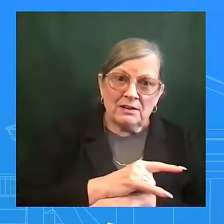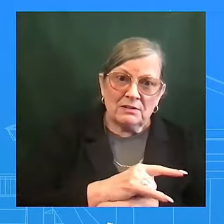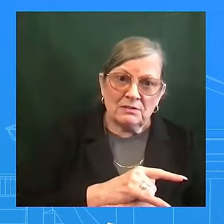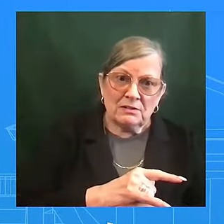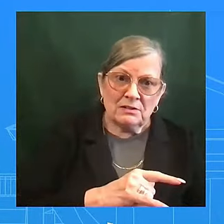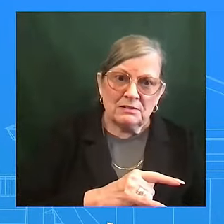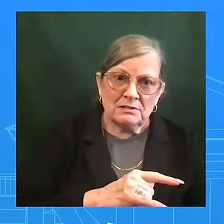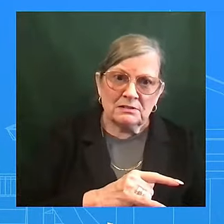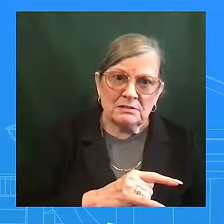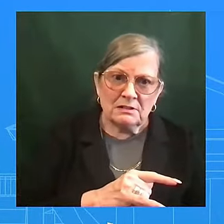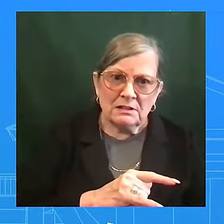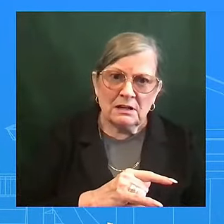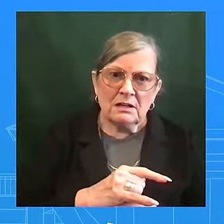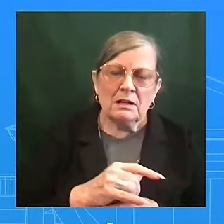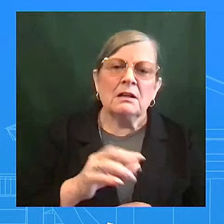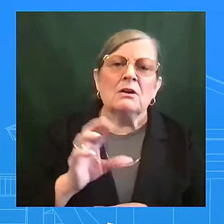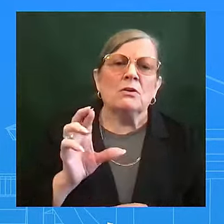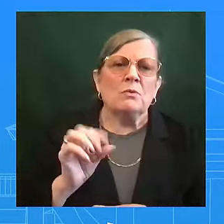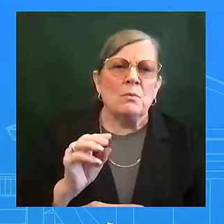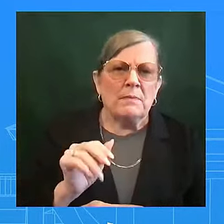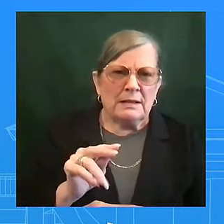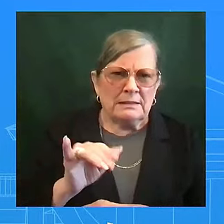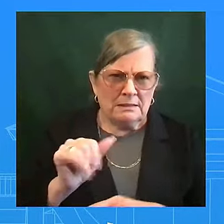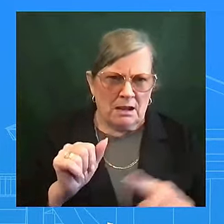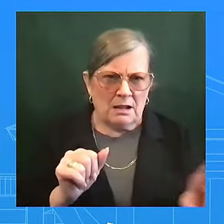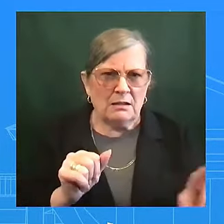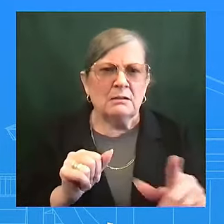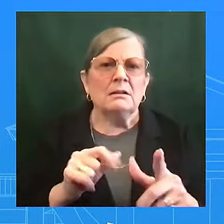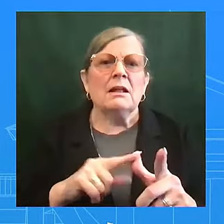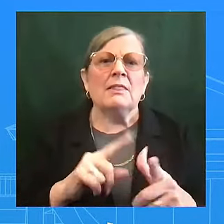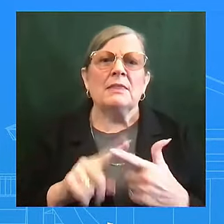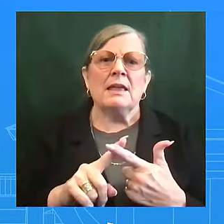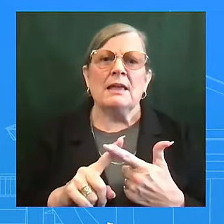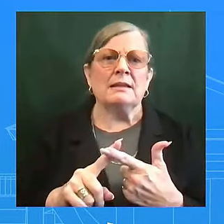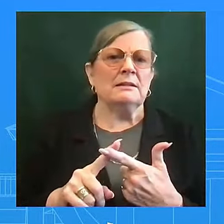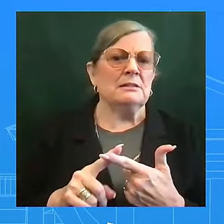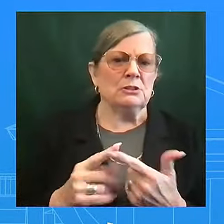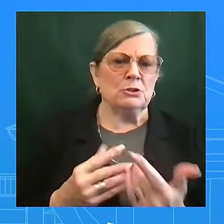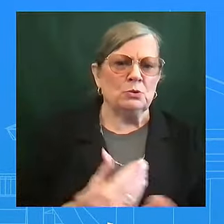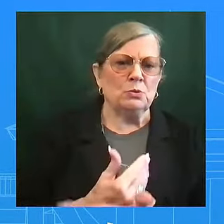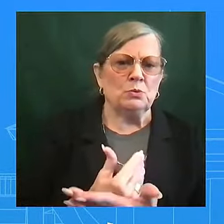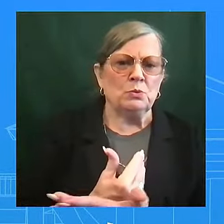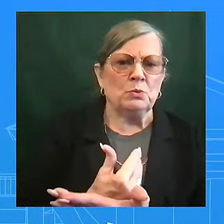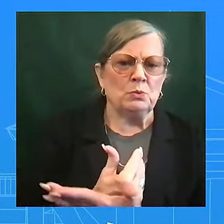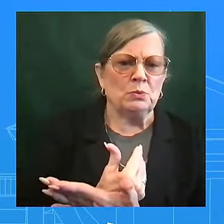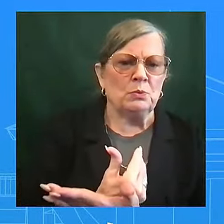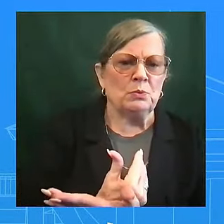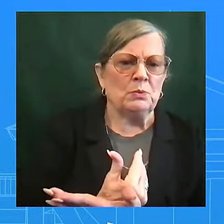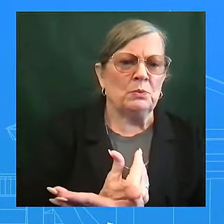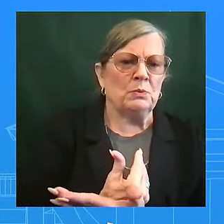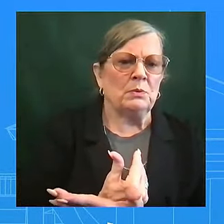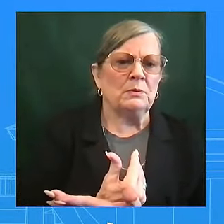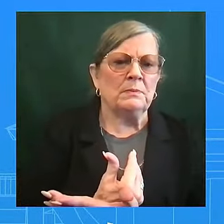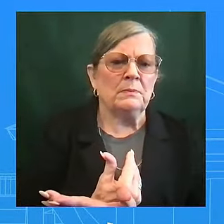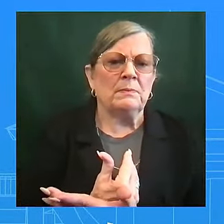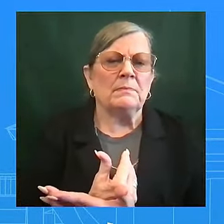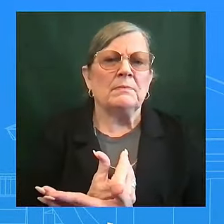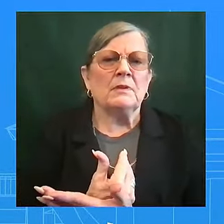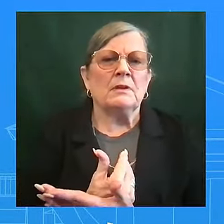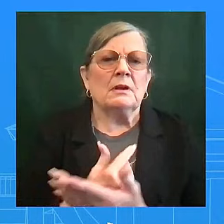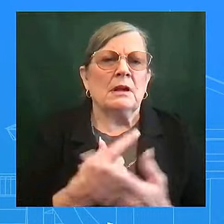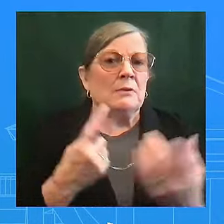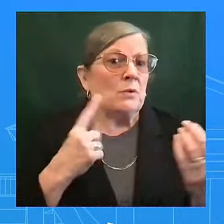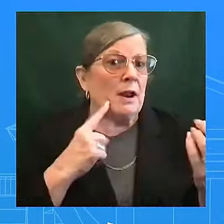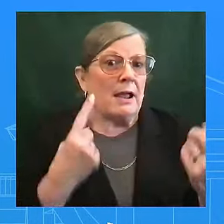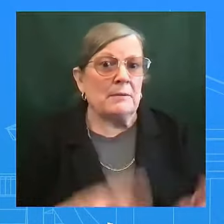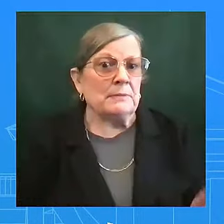unfortunately not a new development, as it happened over the course of the war in Ukraine, where missile fragments or drone fragments sometimes get caught up in the combat and air